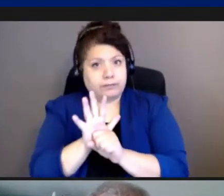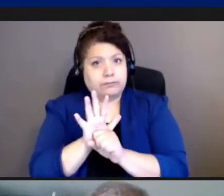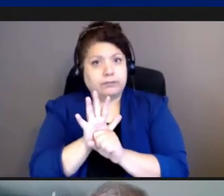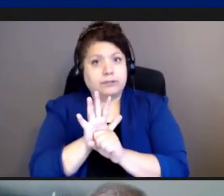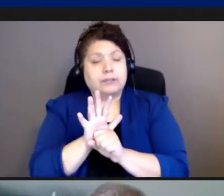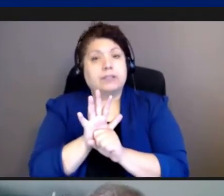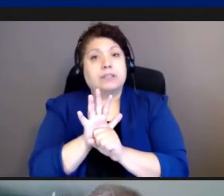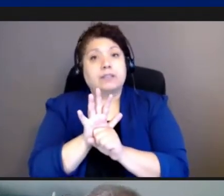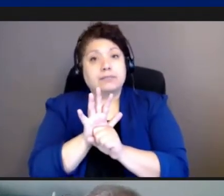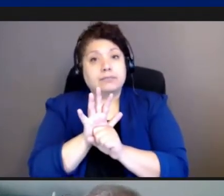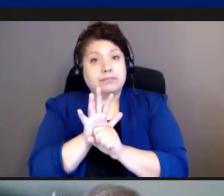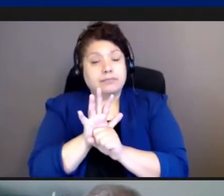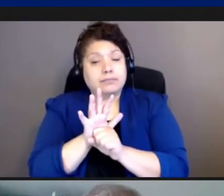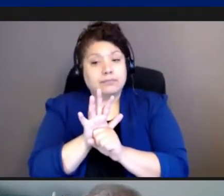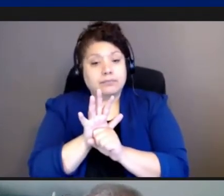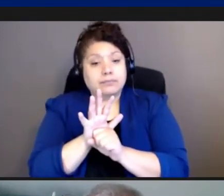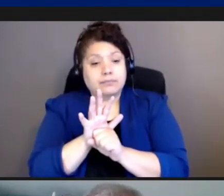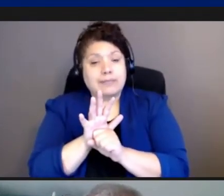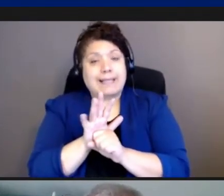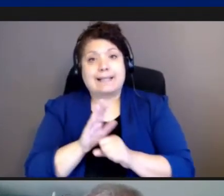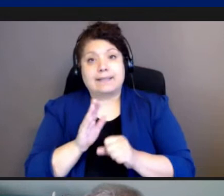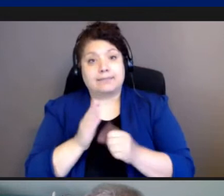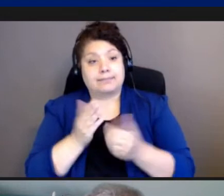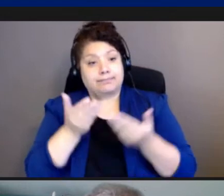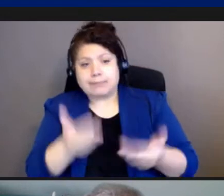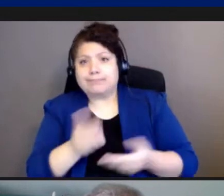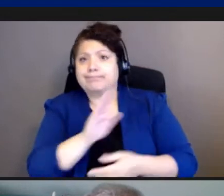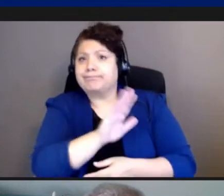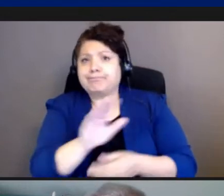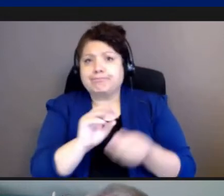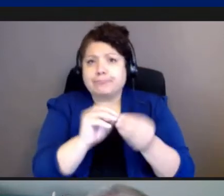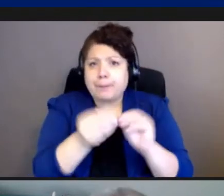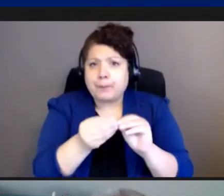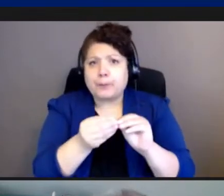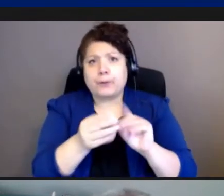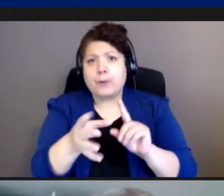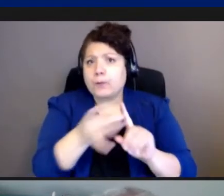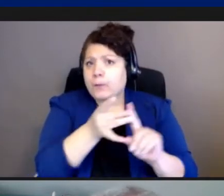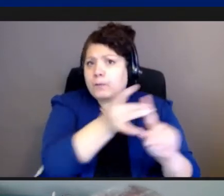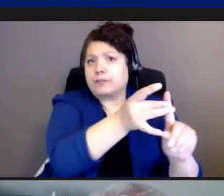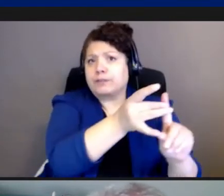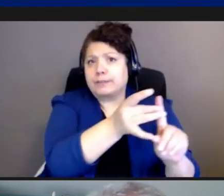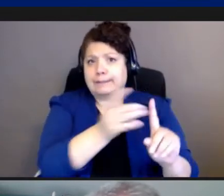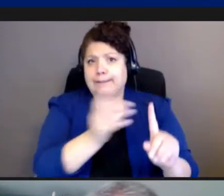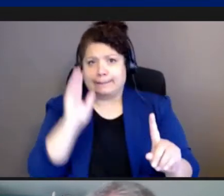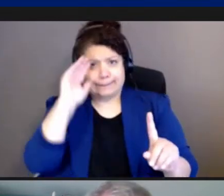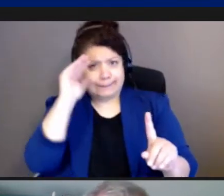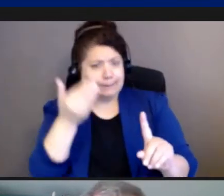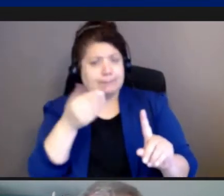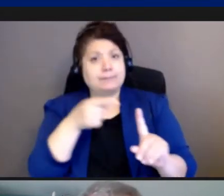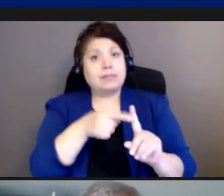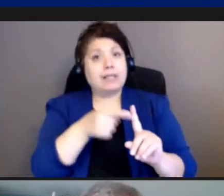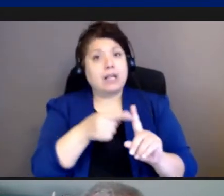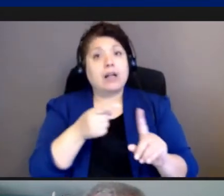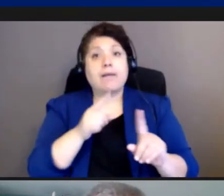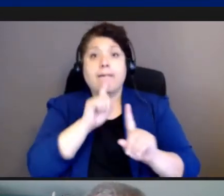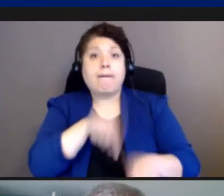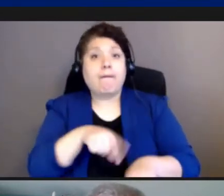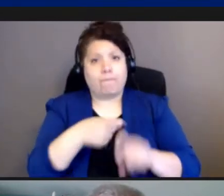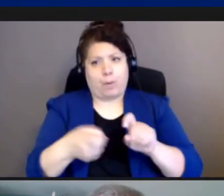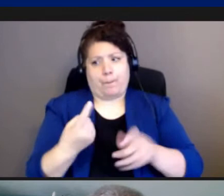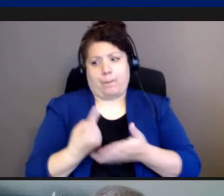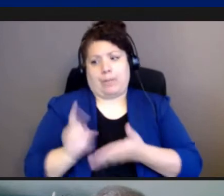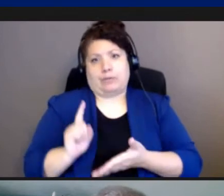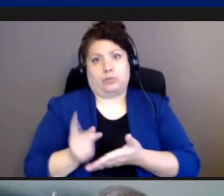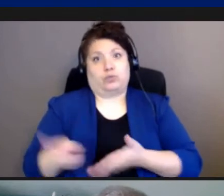while the daily stats reflect a situation from a week or two ago.